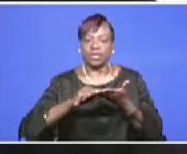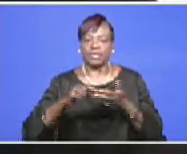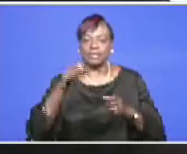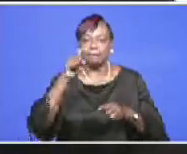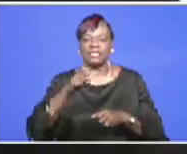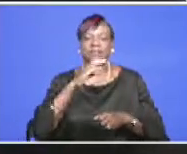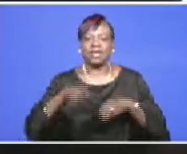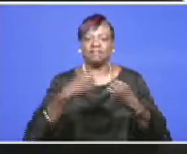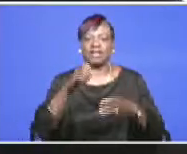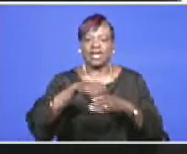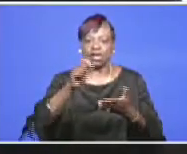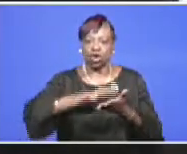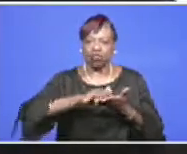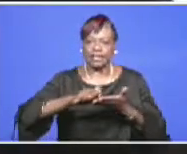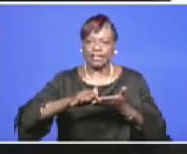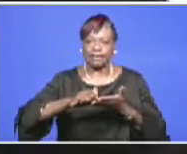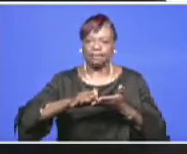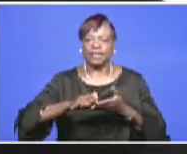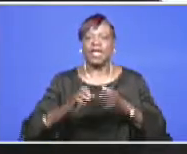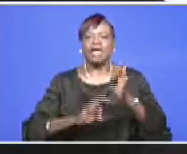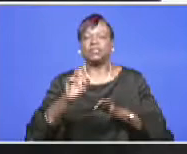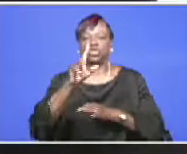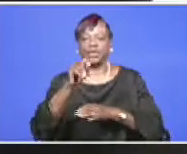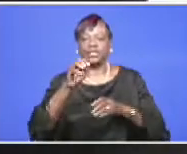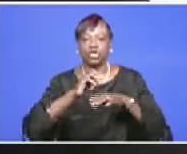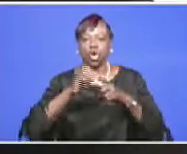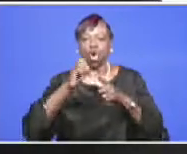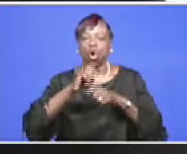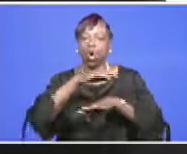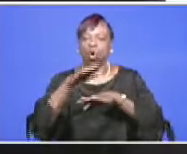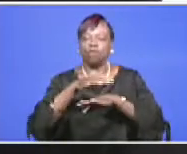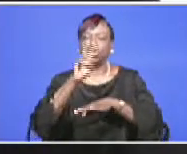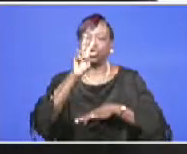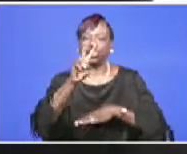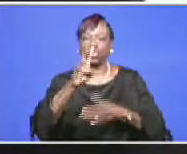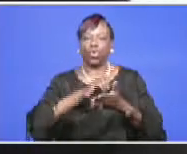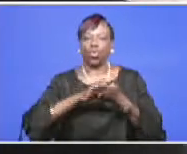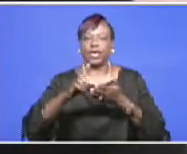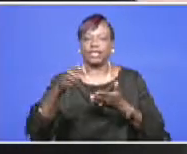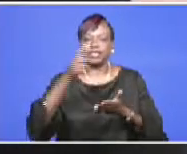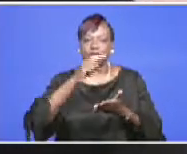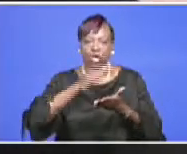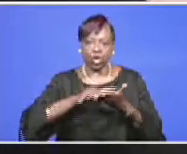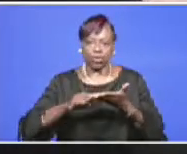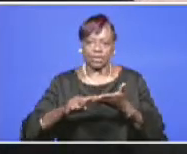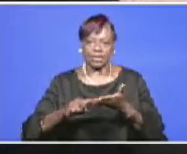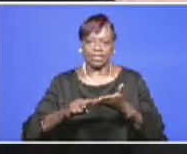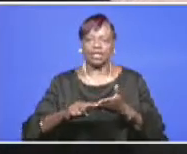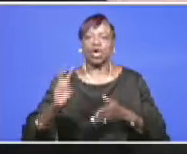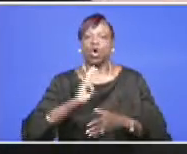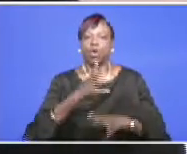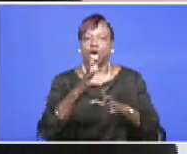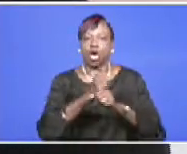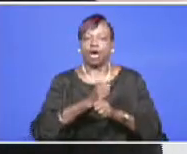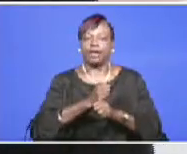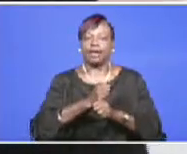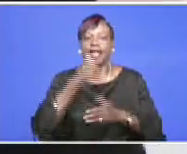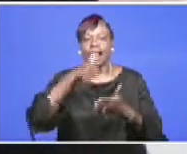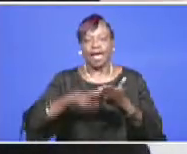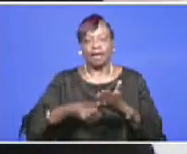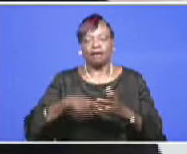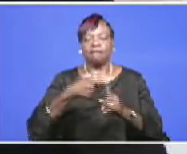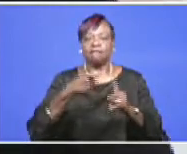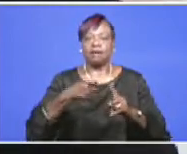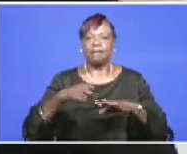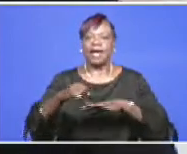writing. If it's 20 or over, it must be a 2 week's notice period. We did receive a letter from Island Luck in the